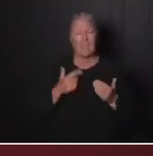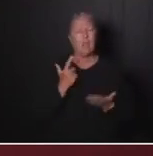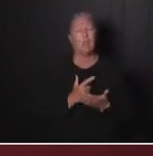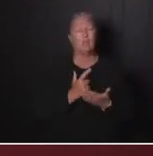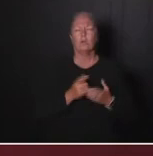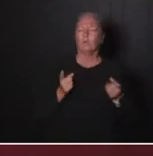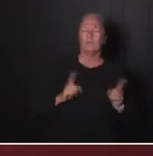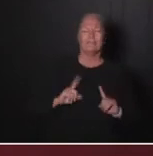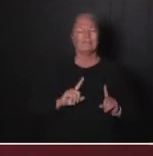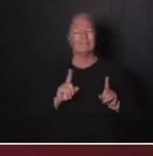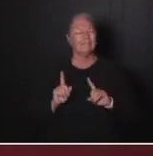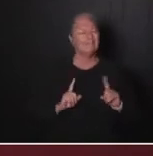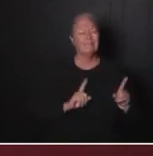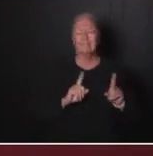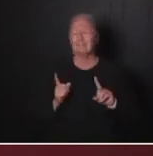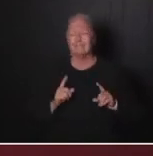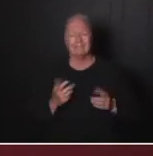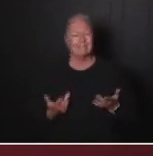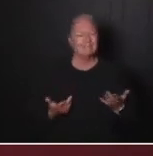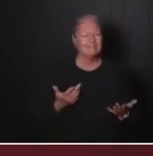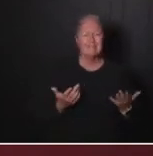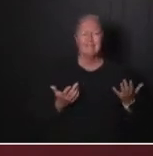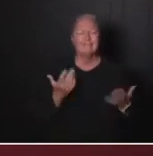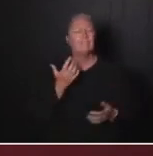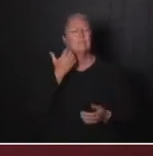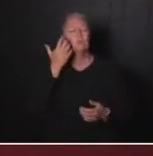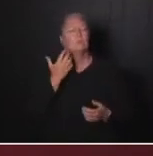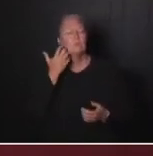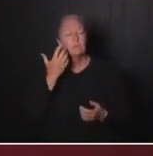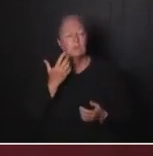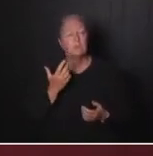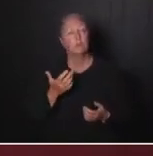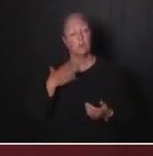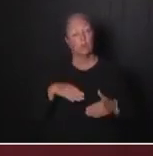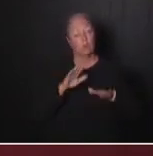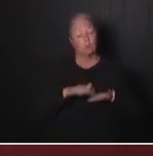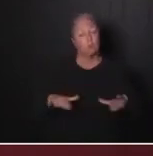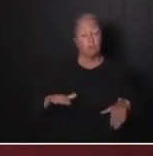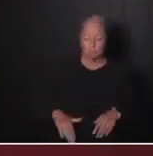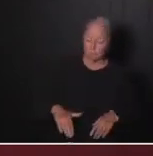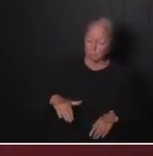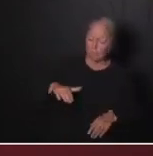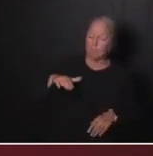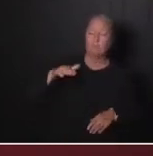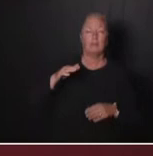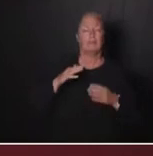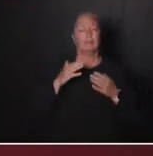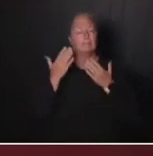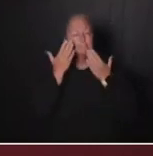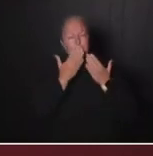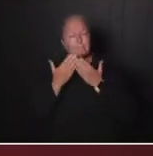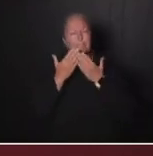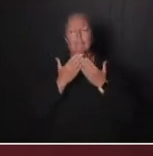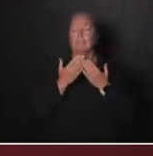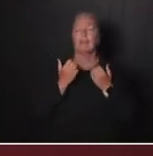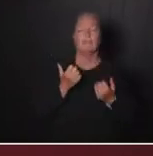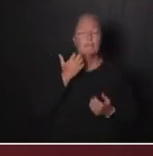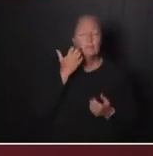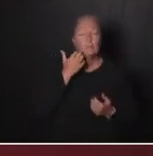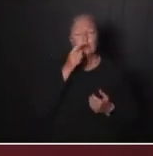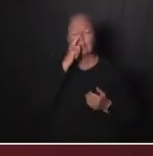people have. You know, like the kids being able to have a future and a career in this country where they can buy a